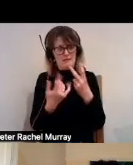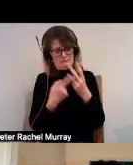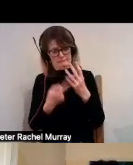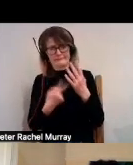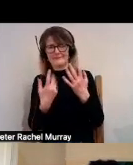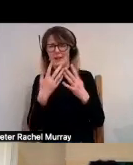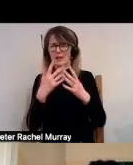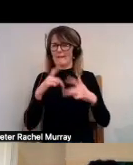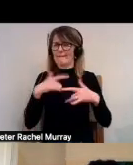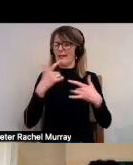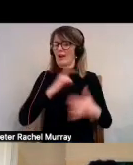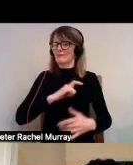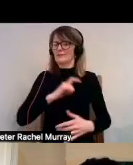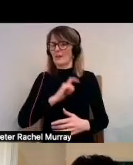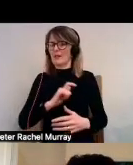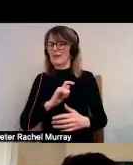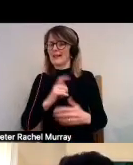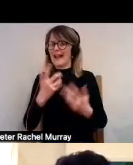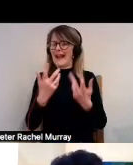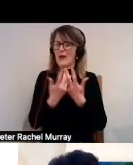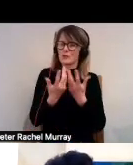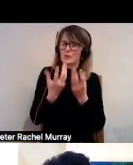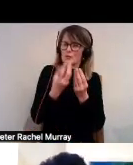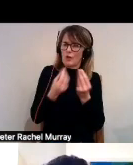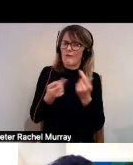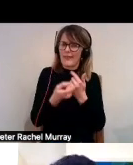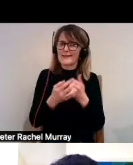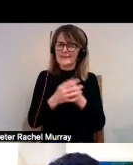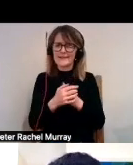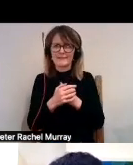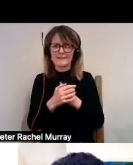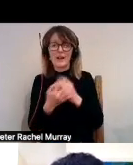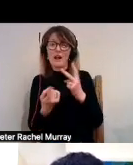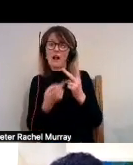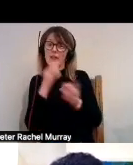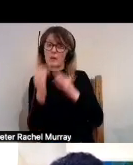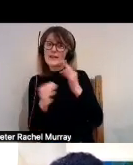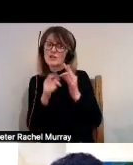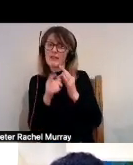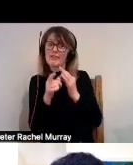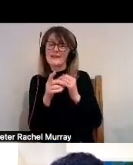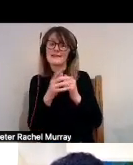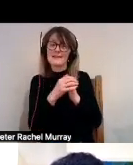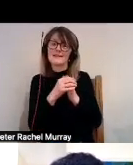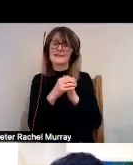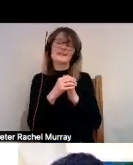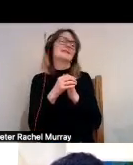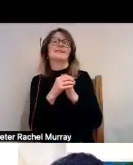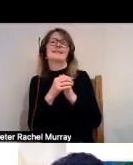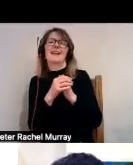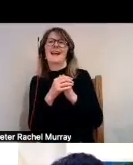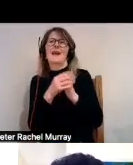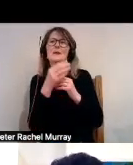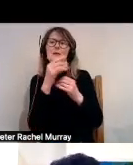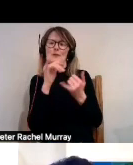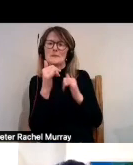about that? The other is this one, and I sometimes give this as a task to people to